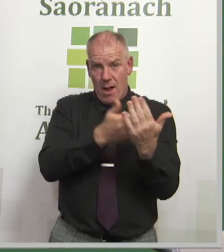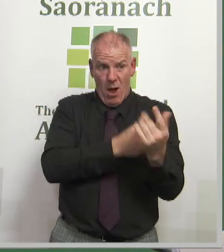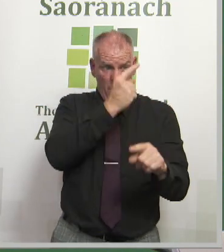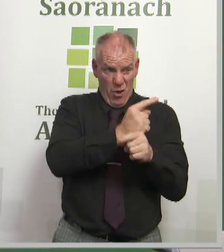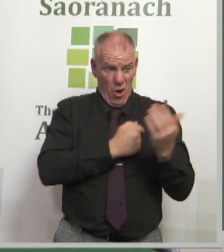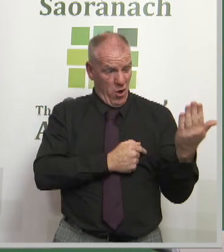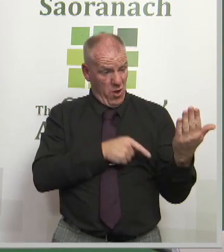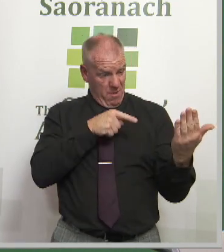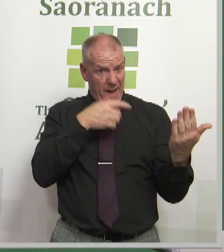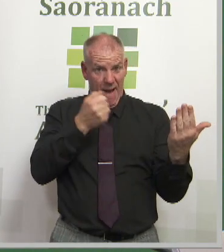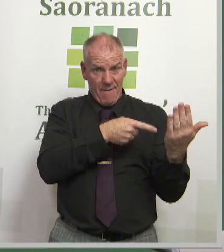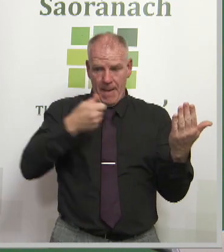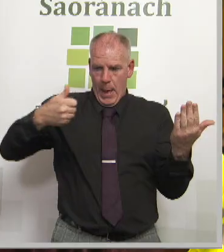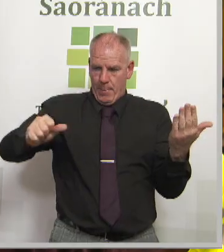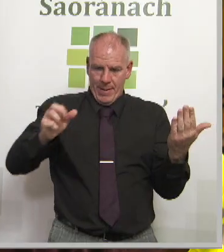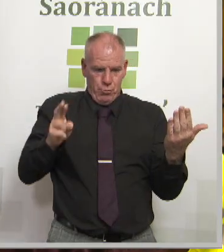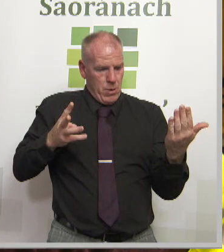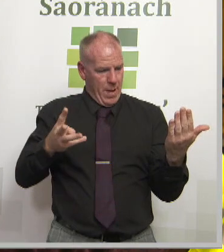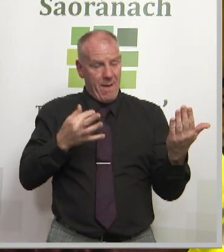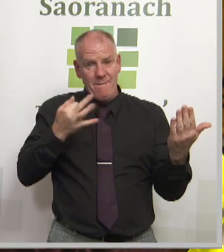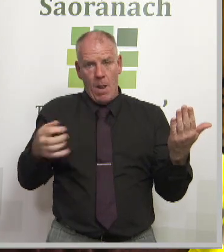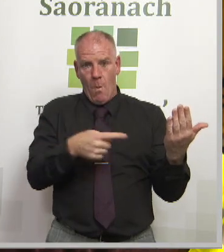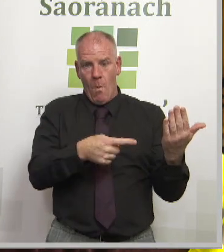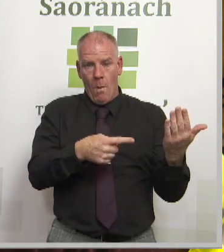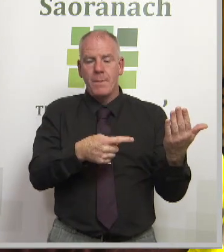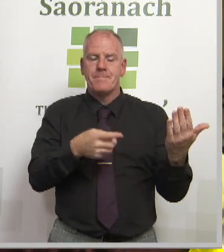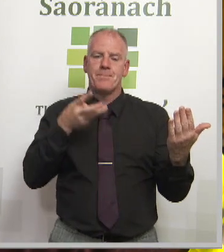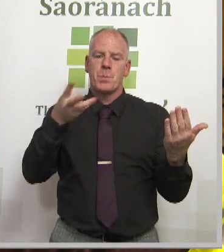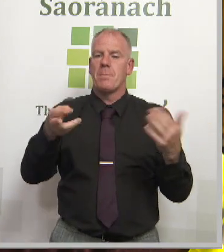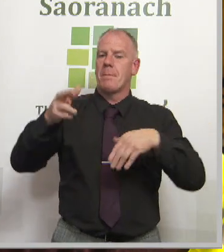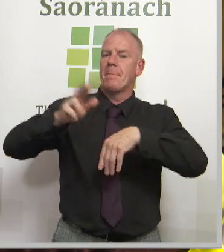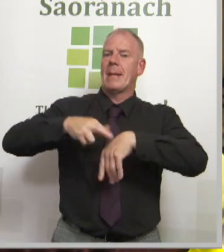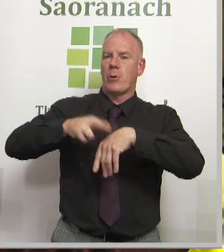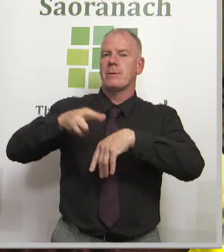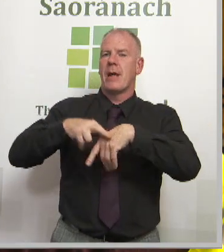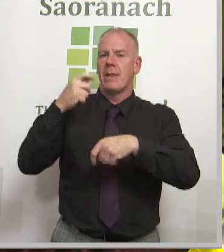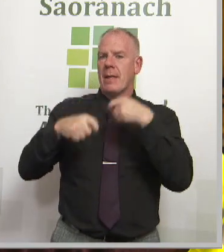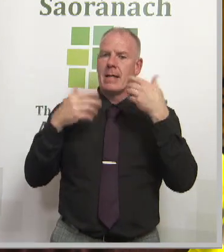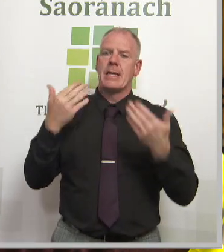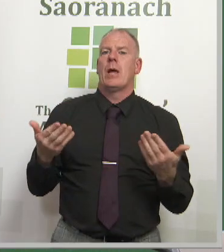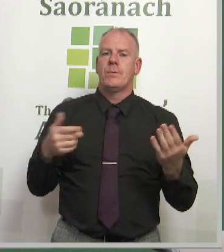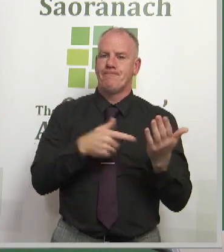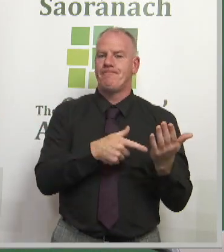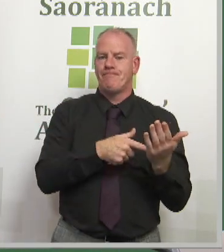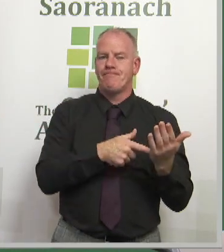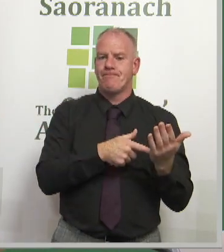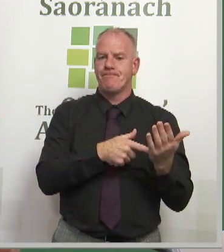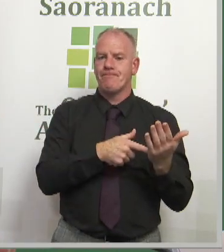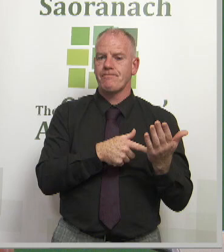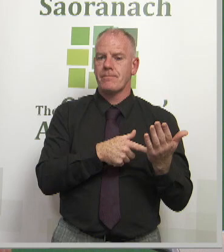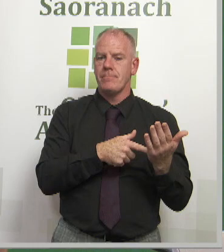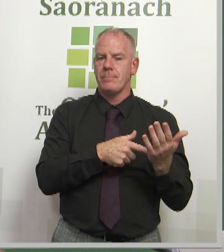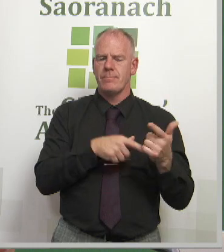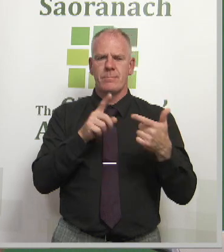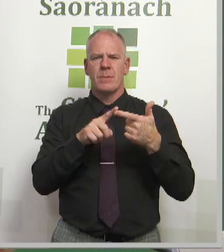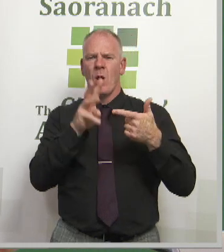books correctly, we would be in a far better place today. And then the question